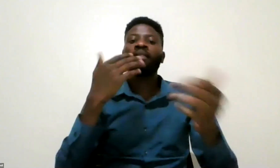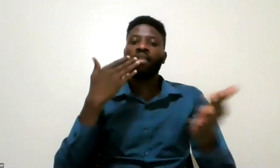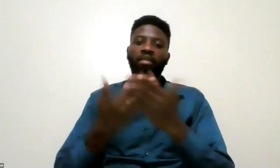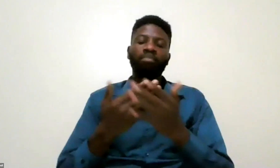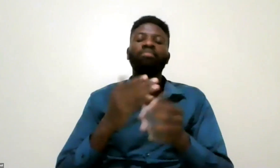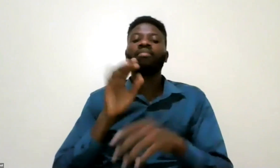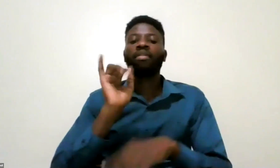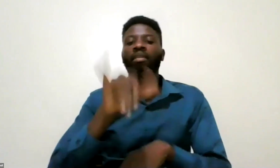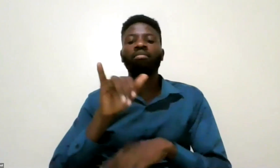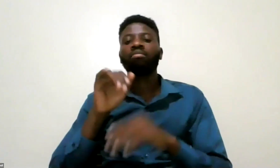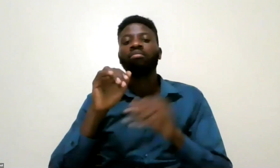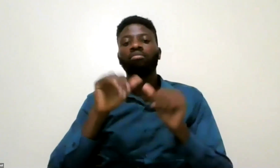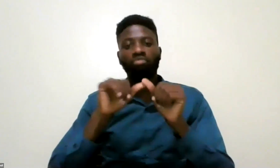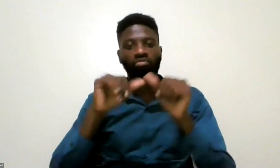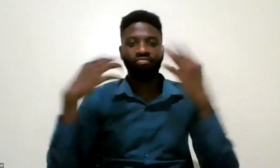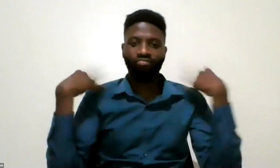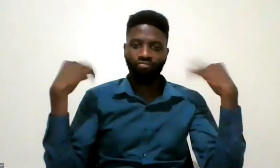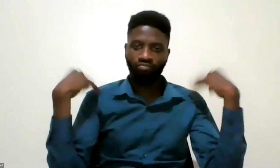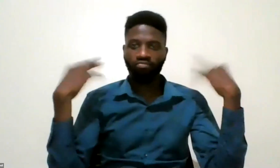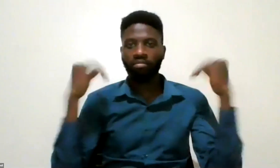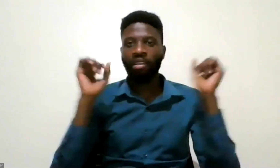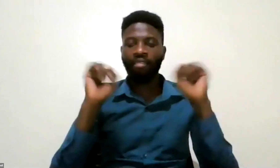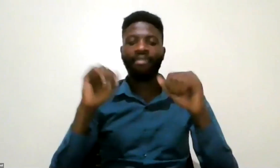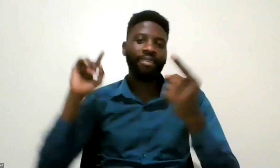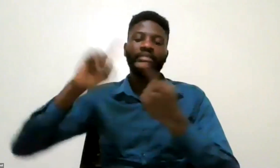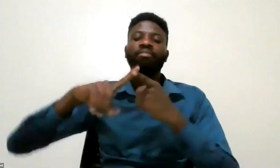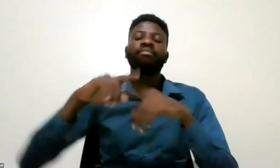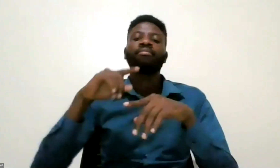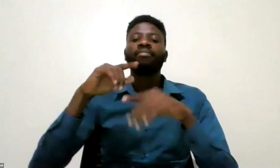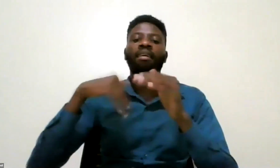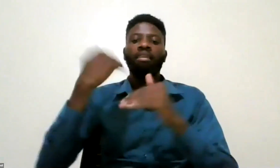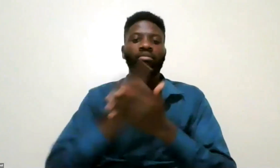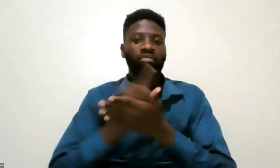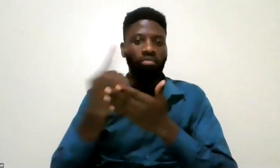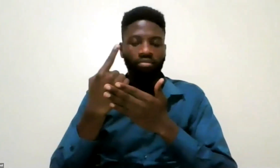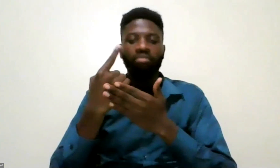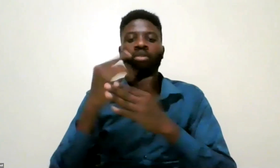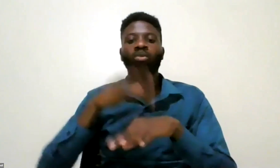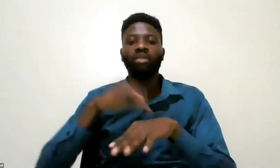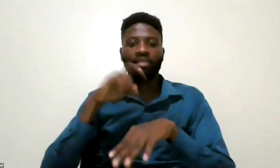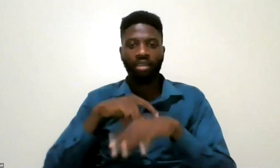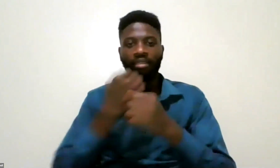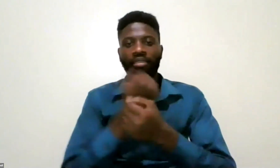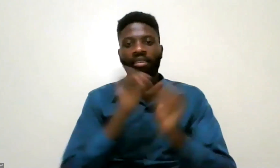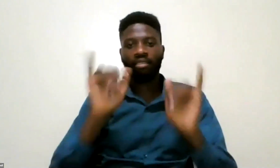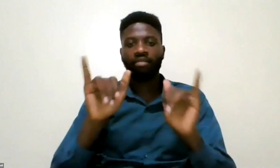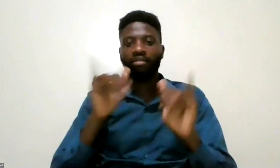keep on practicing that till next week. Have a good time. keep safe. Thank you.